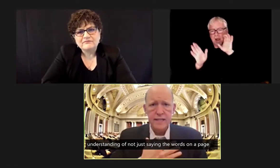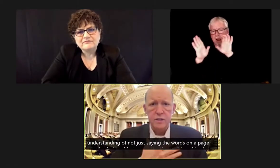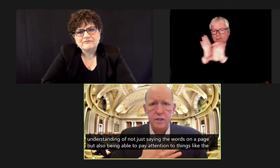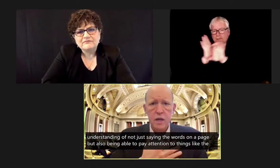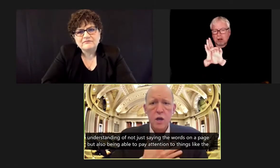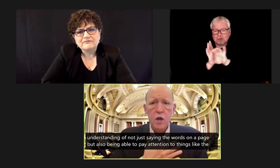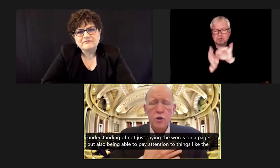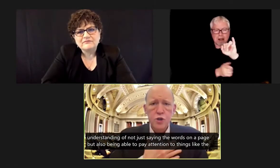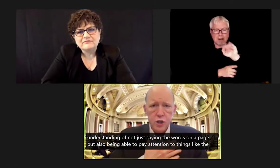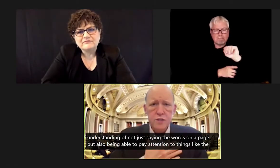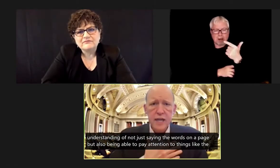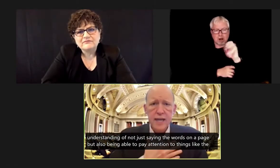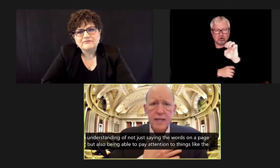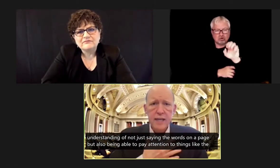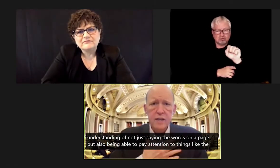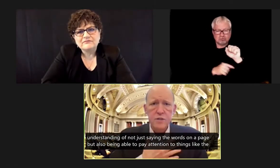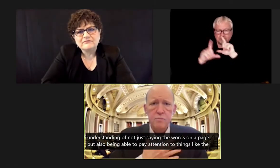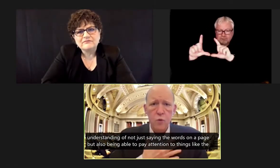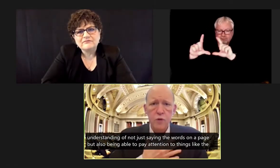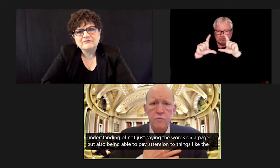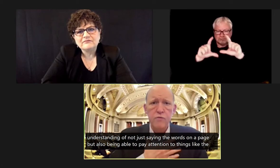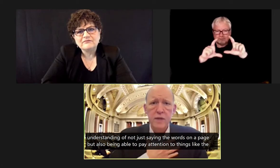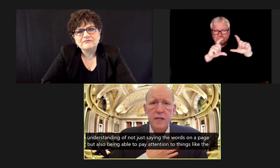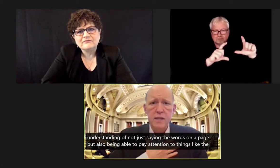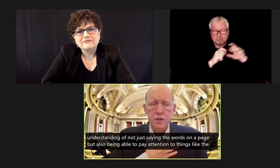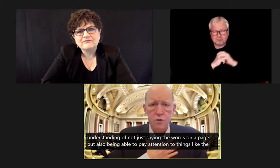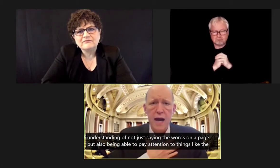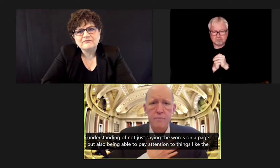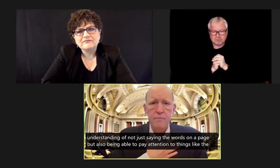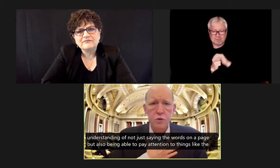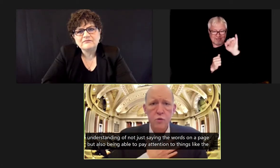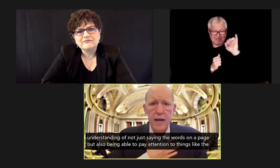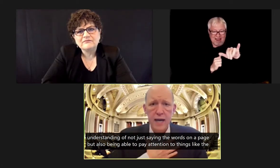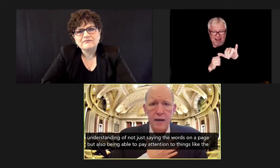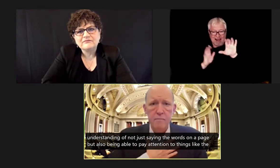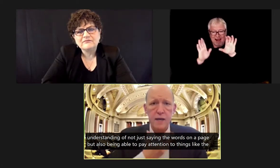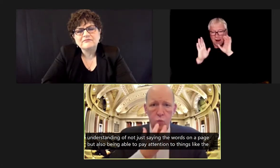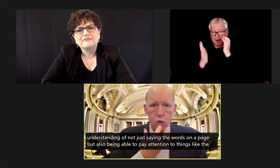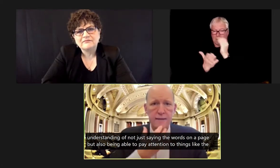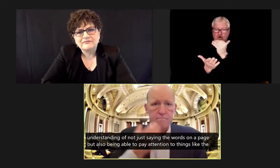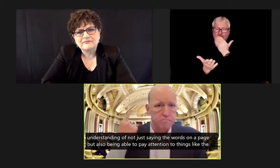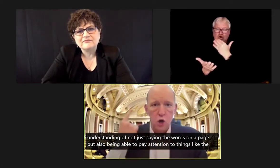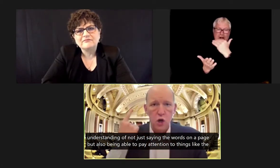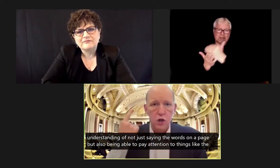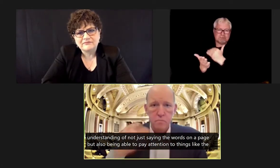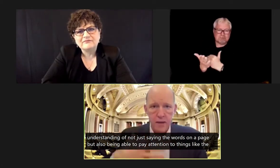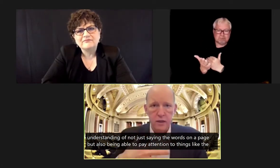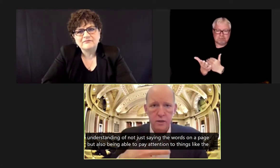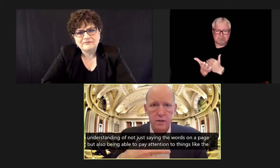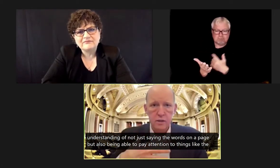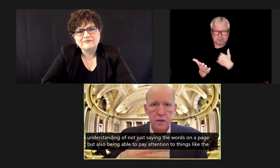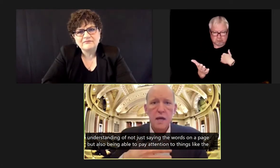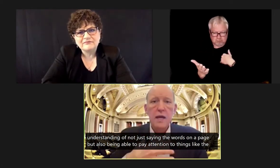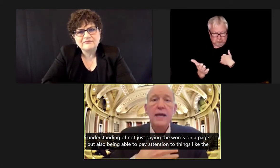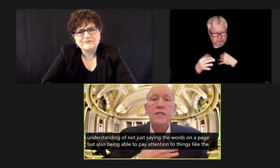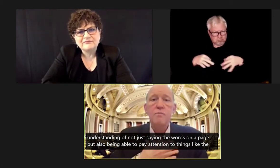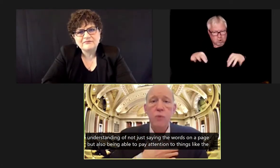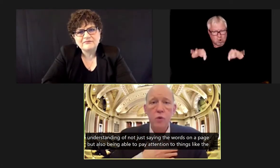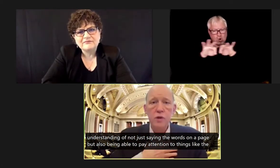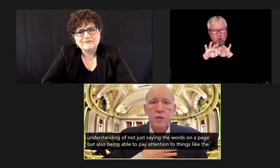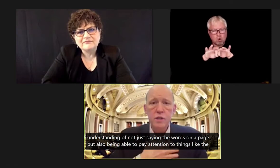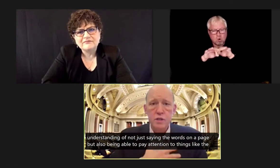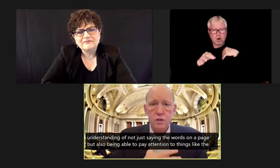good lesson, just like it is important for me to describe who I am, a white, bald male,